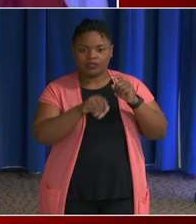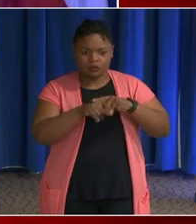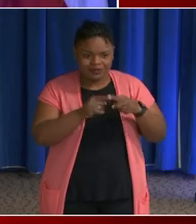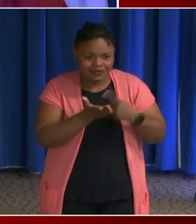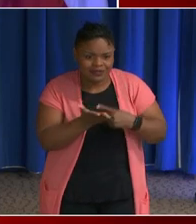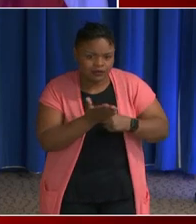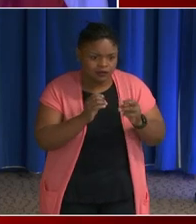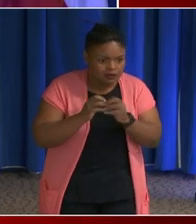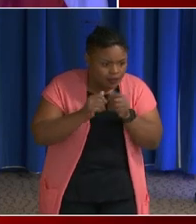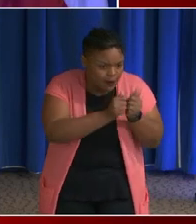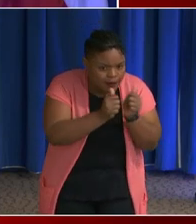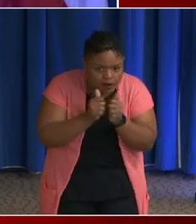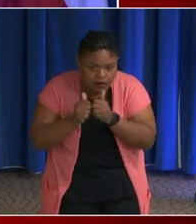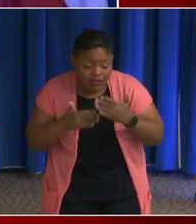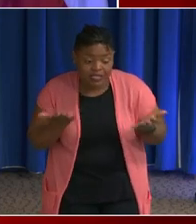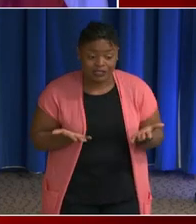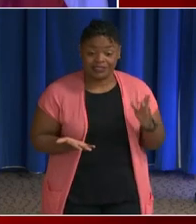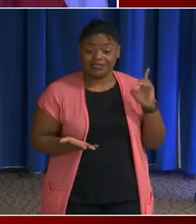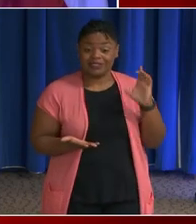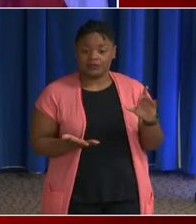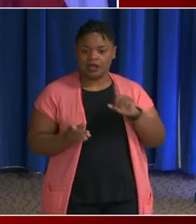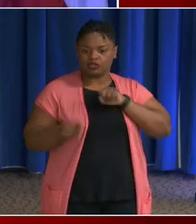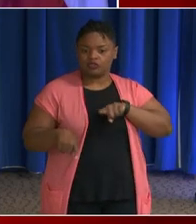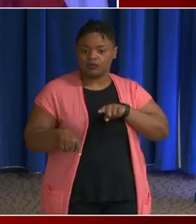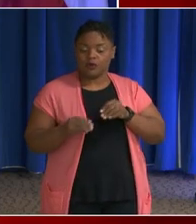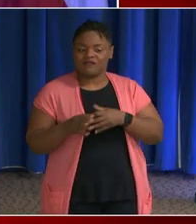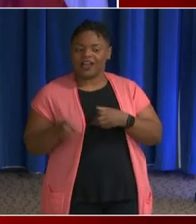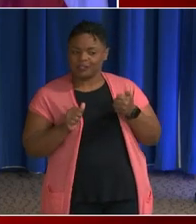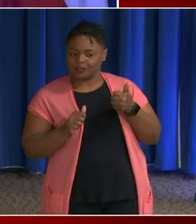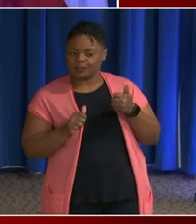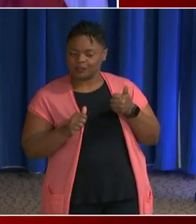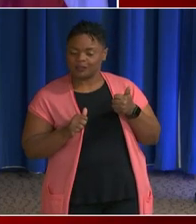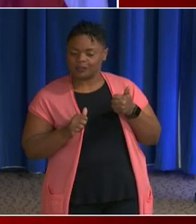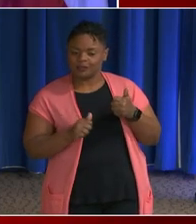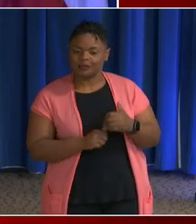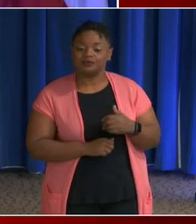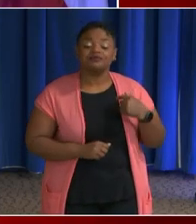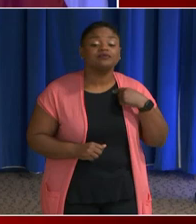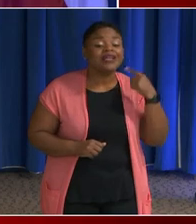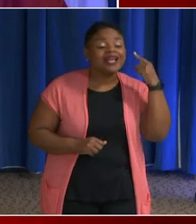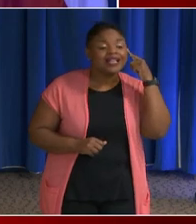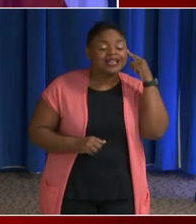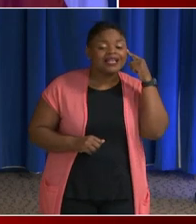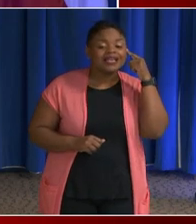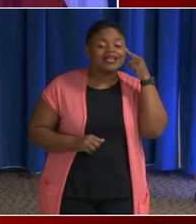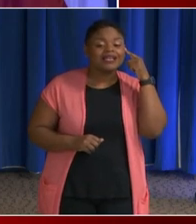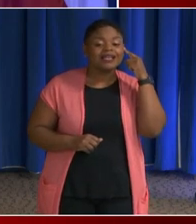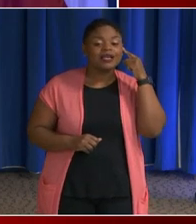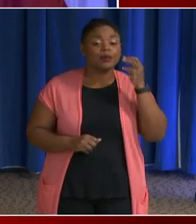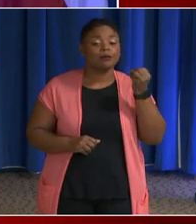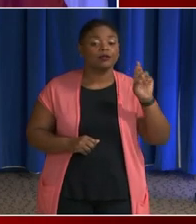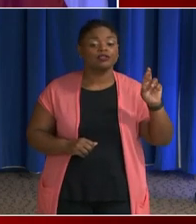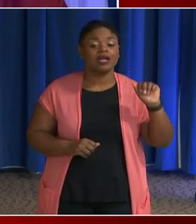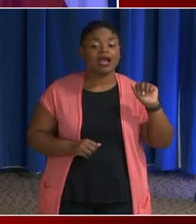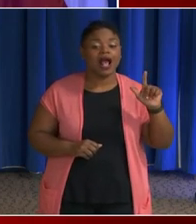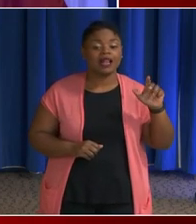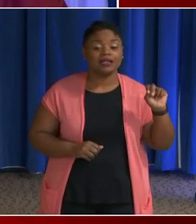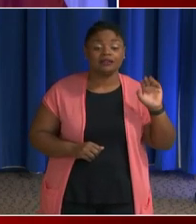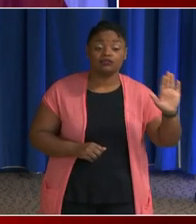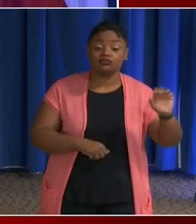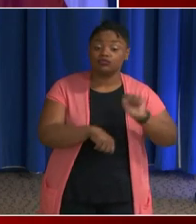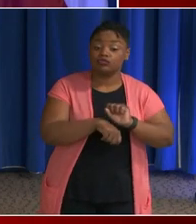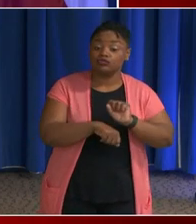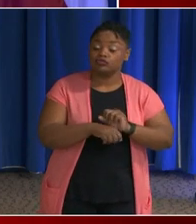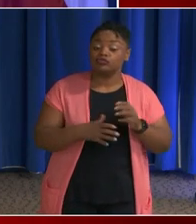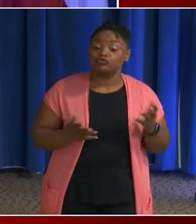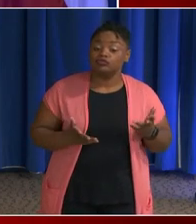We're able to respond more quickly. And I think that the work that Mr. Allen has put forward reflects the